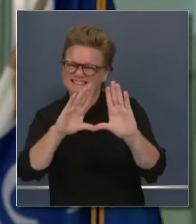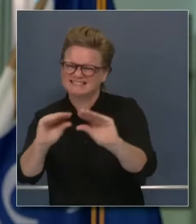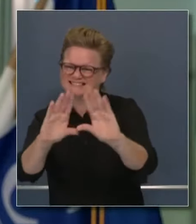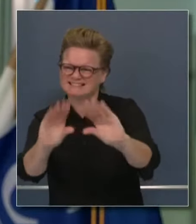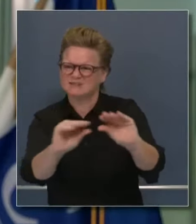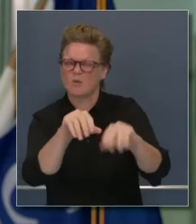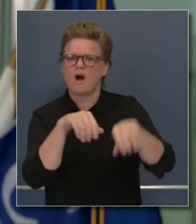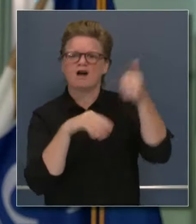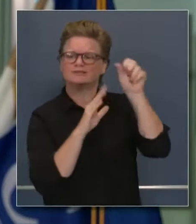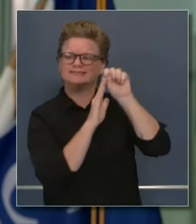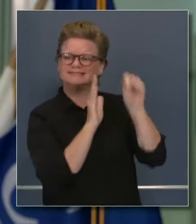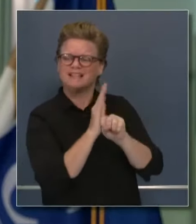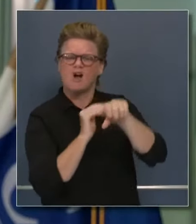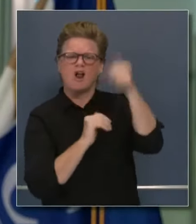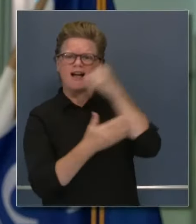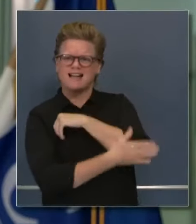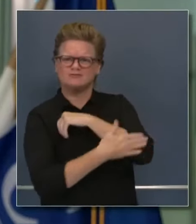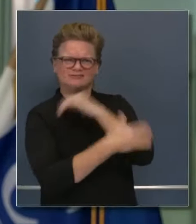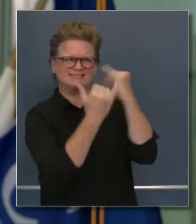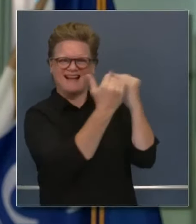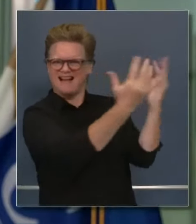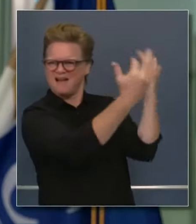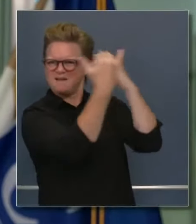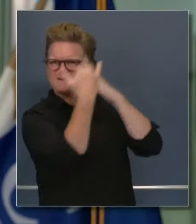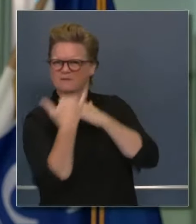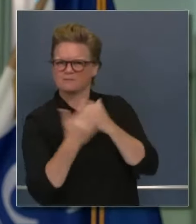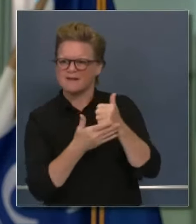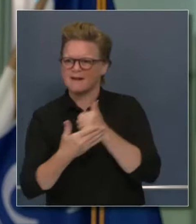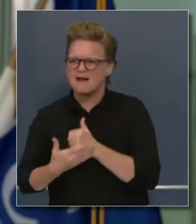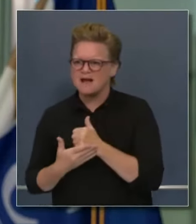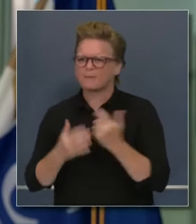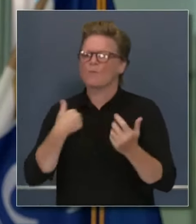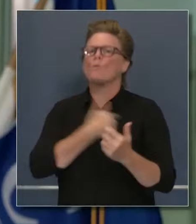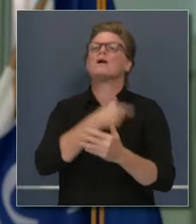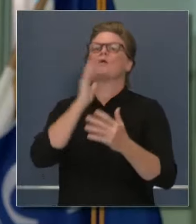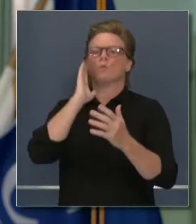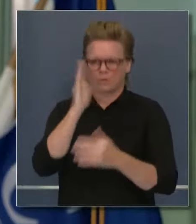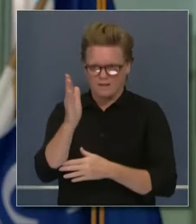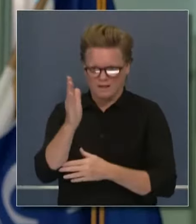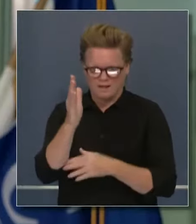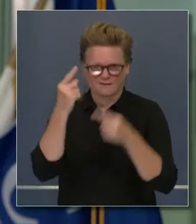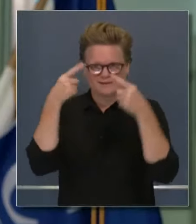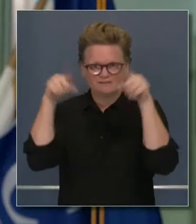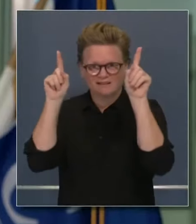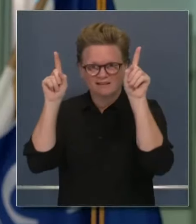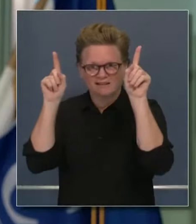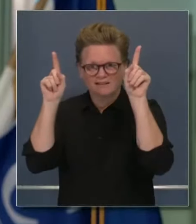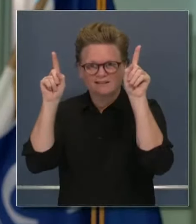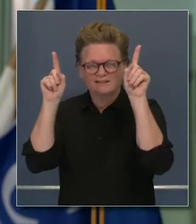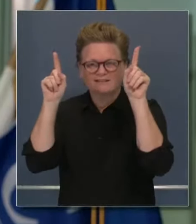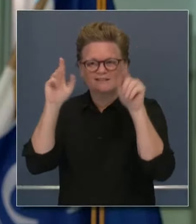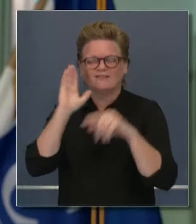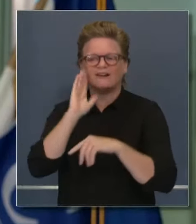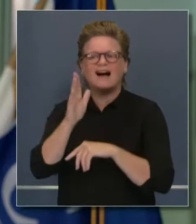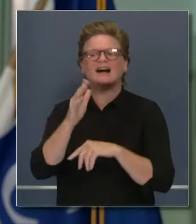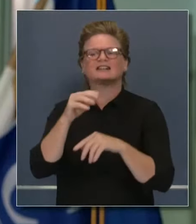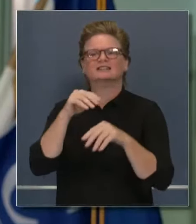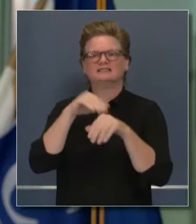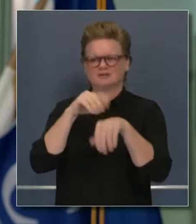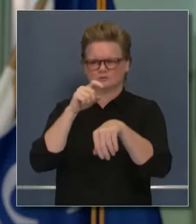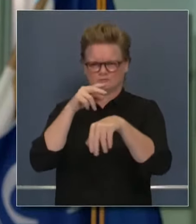other countries that I just exampled. But we will get through this, and we are working in the medium and long term to get to some of the